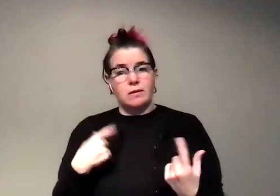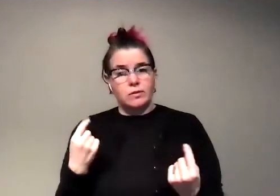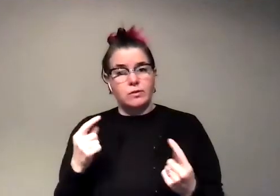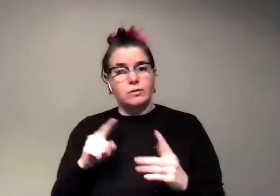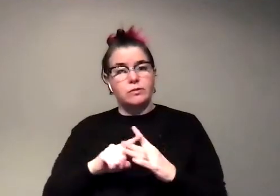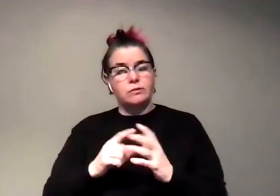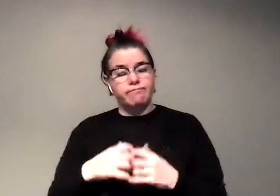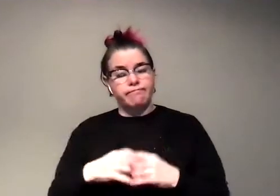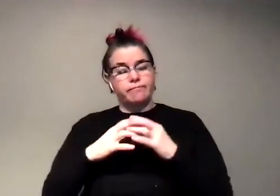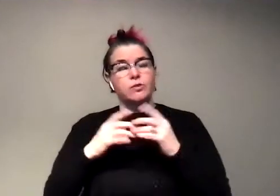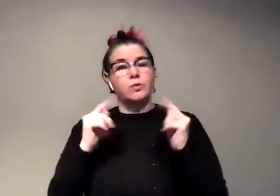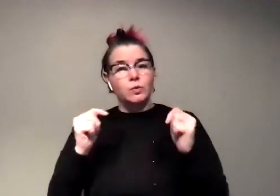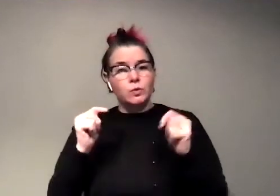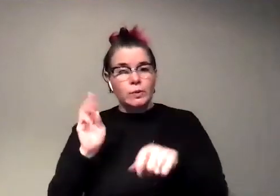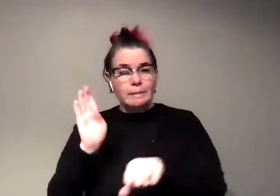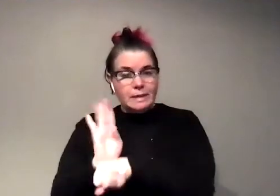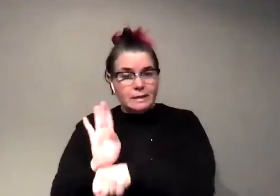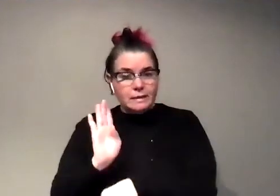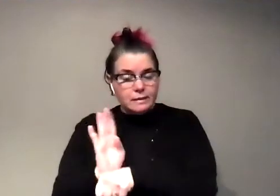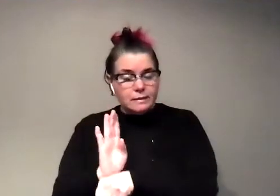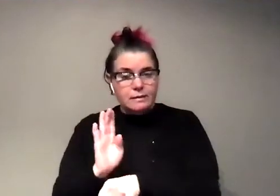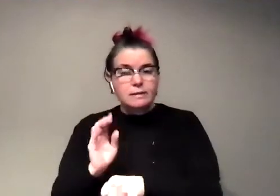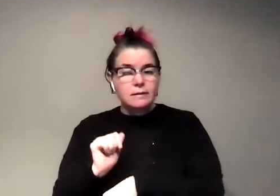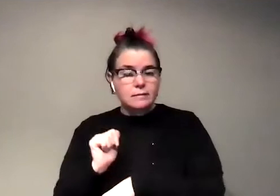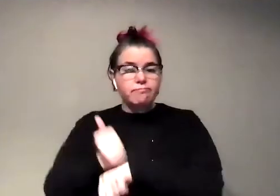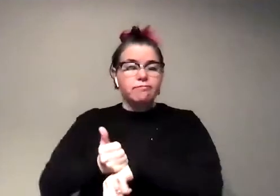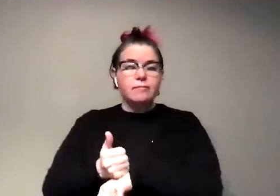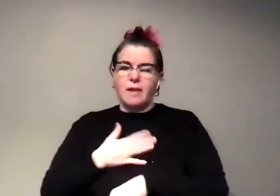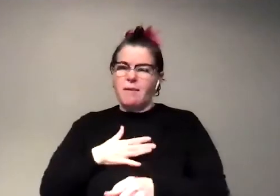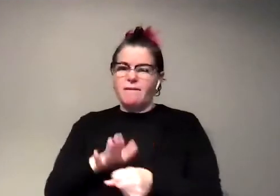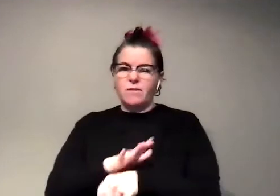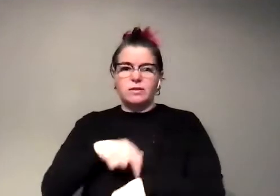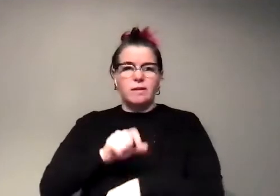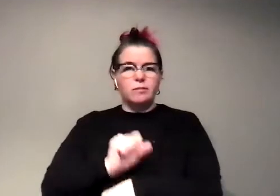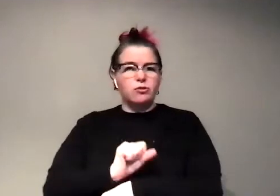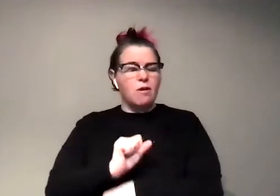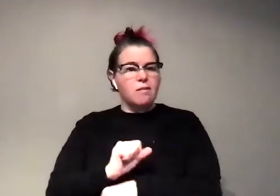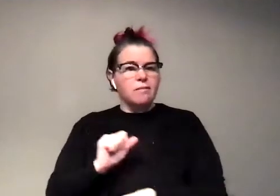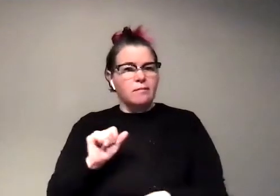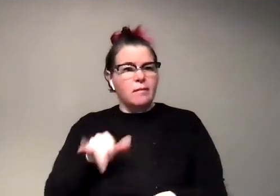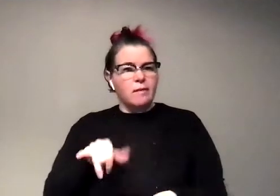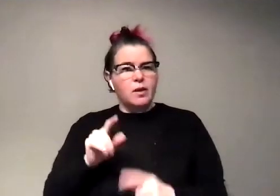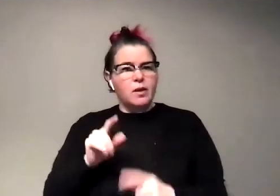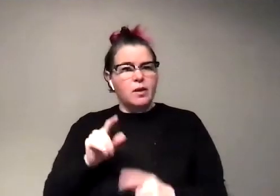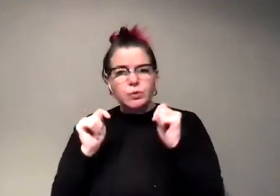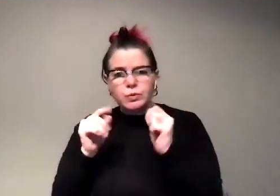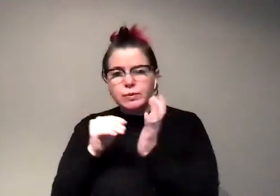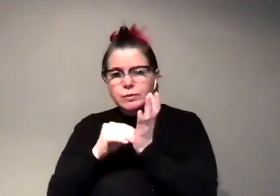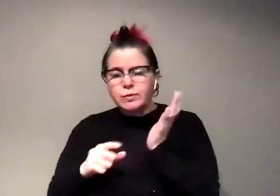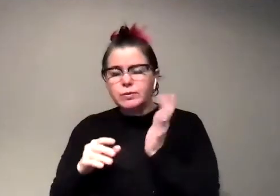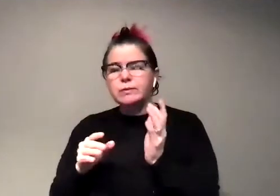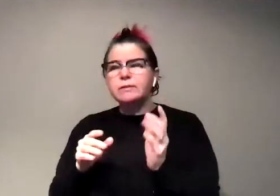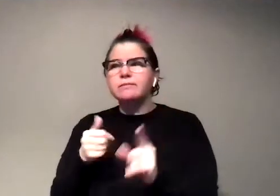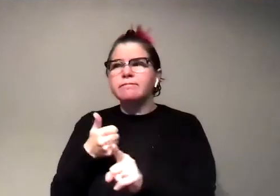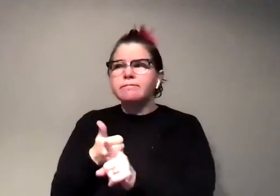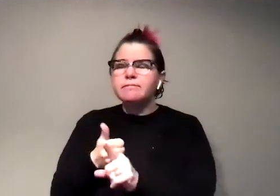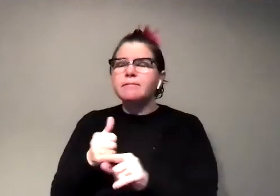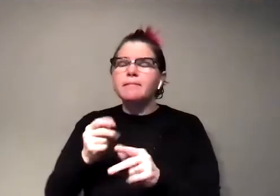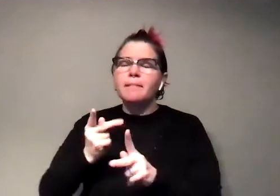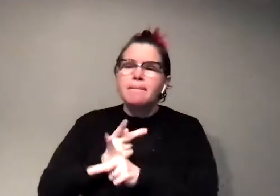tutoring business. So that is my full-time job now, is tutoring students in